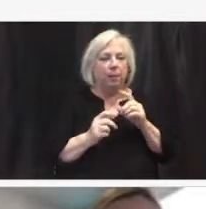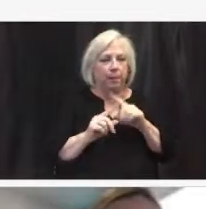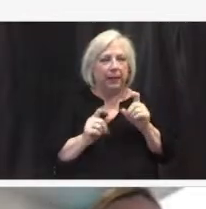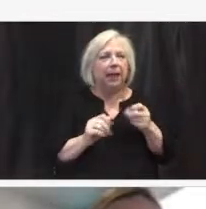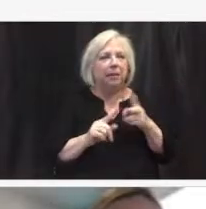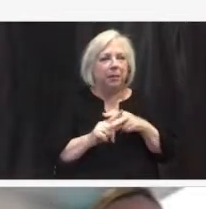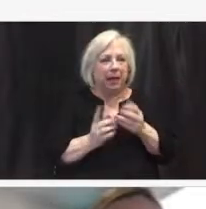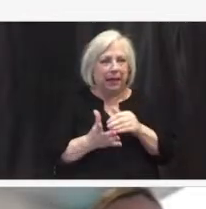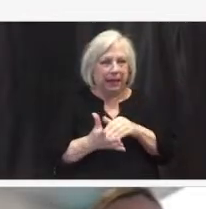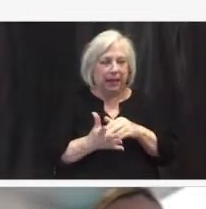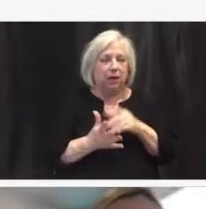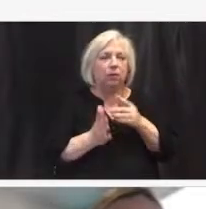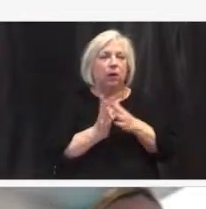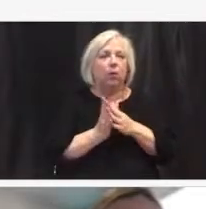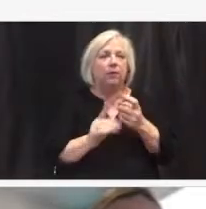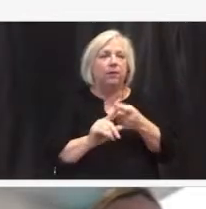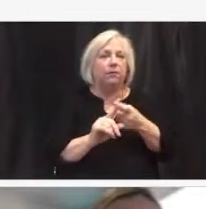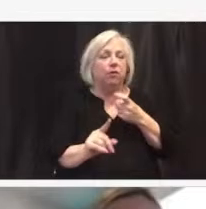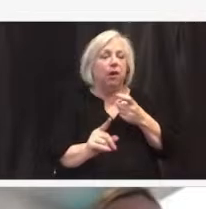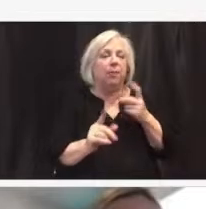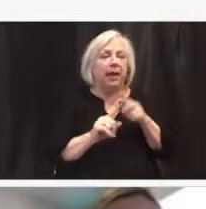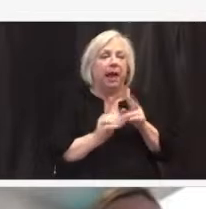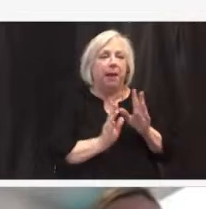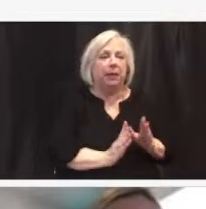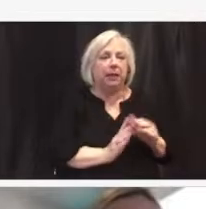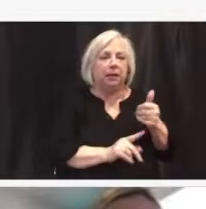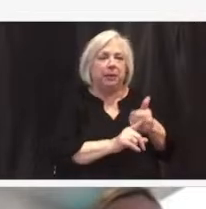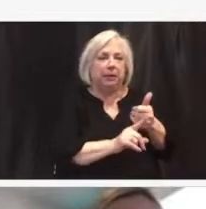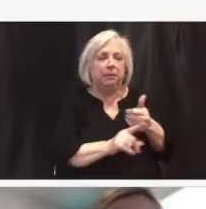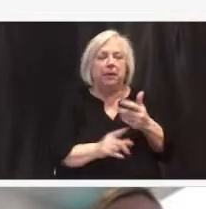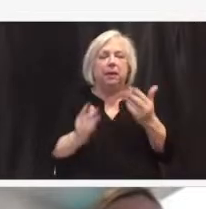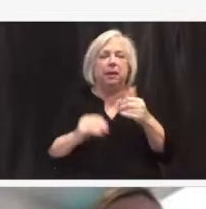the applicant. Item 7,